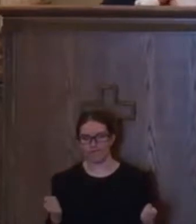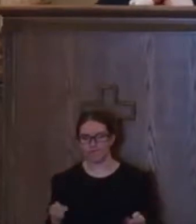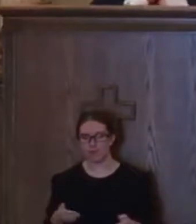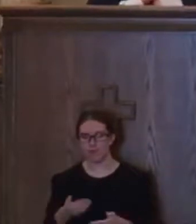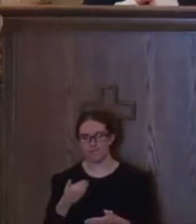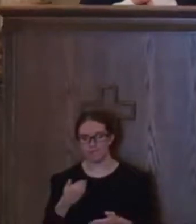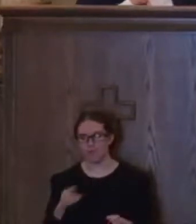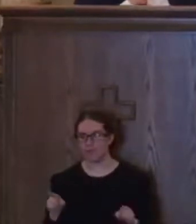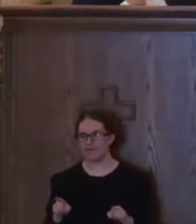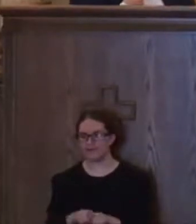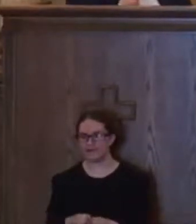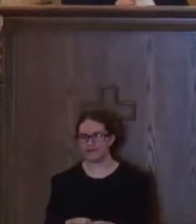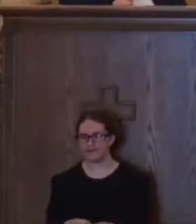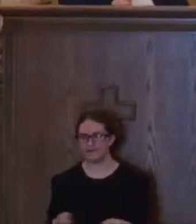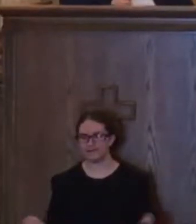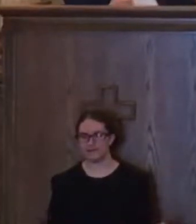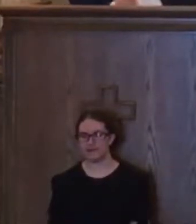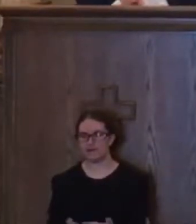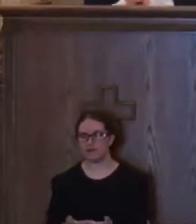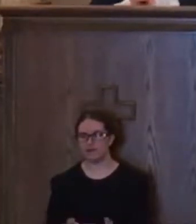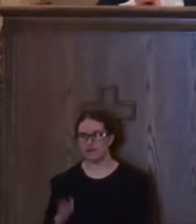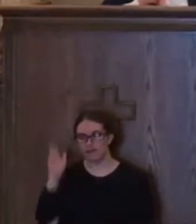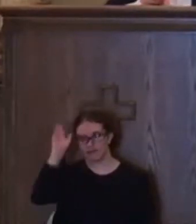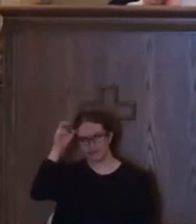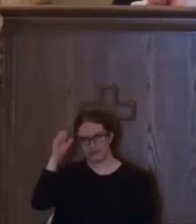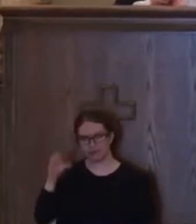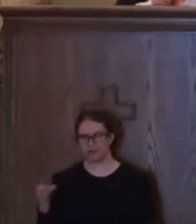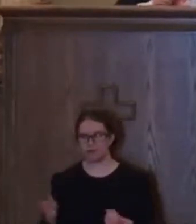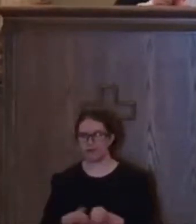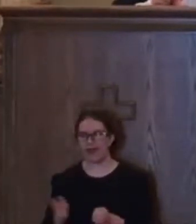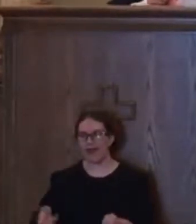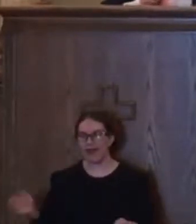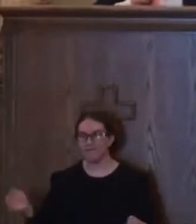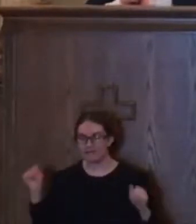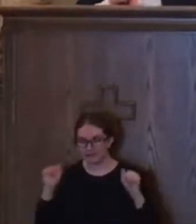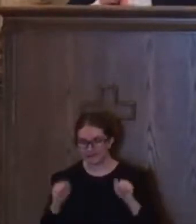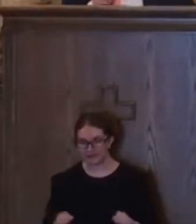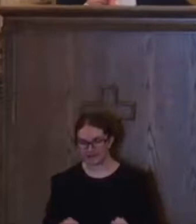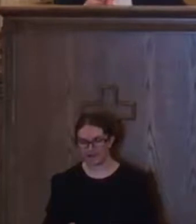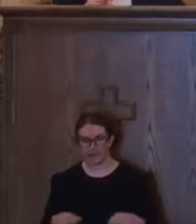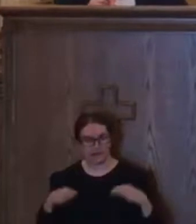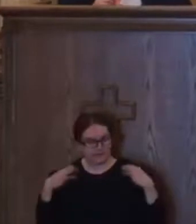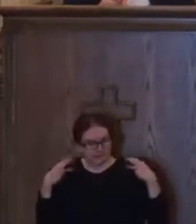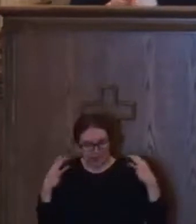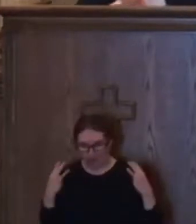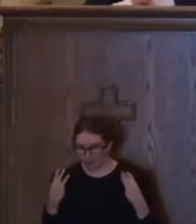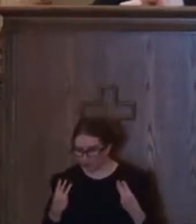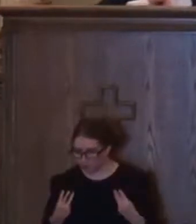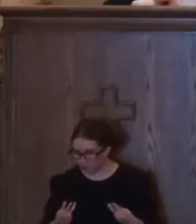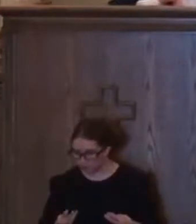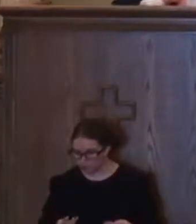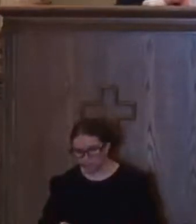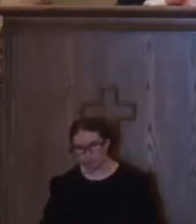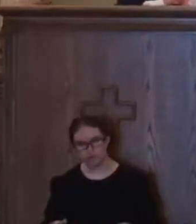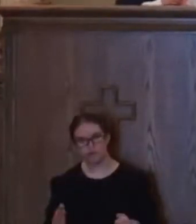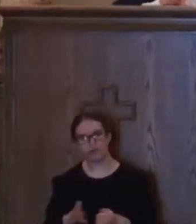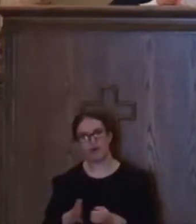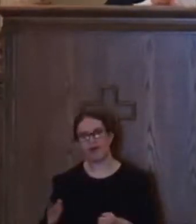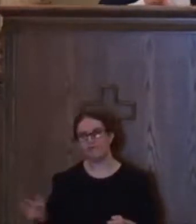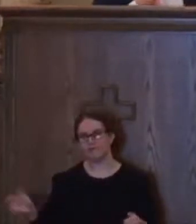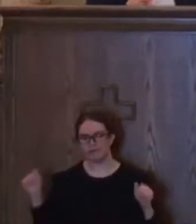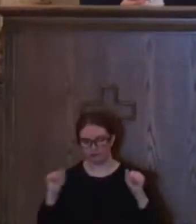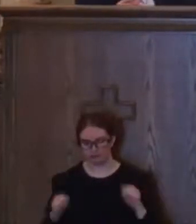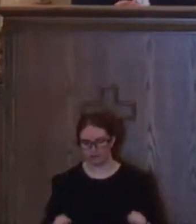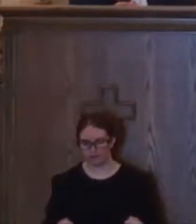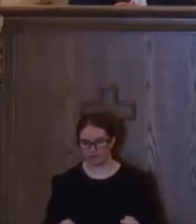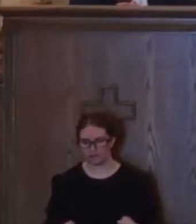it's very clear and evident that the devil's doing everything he can to wear you out. He's doing everything he can